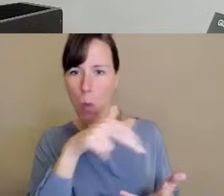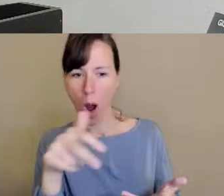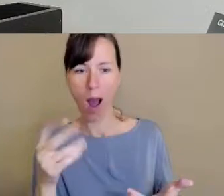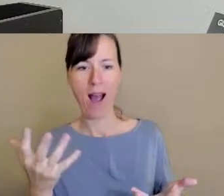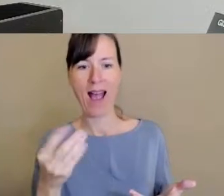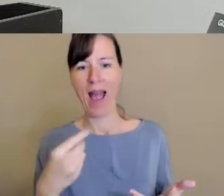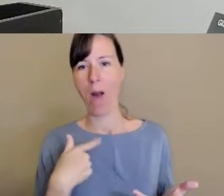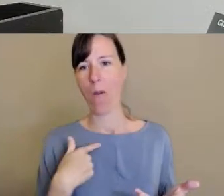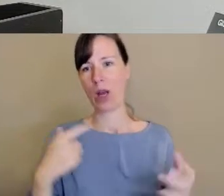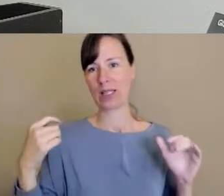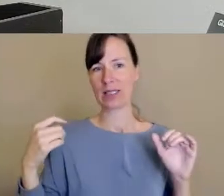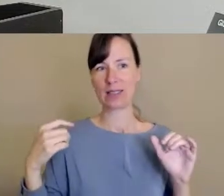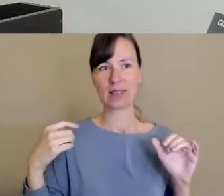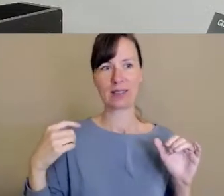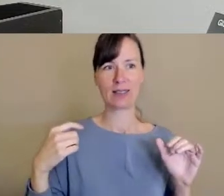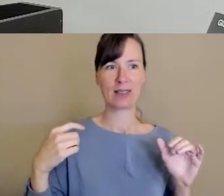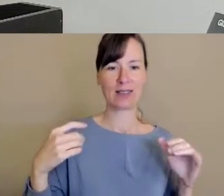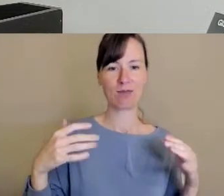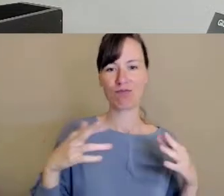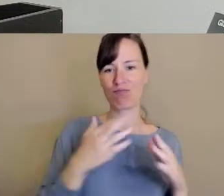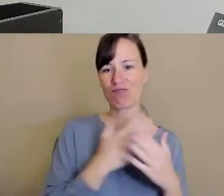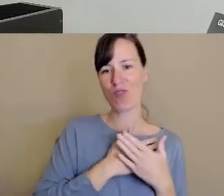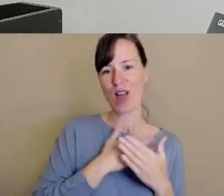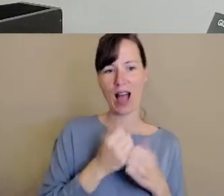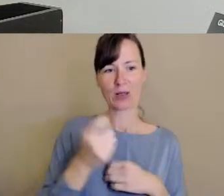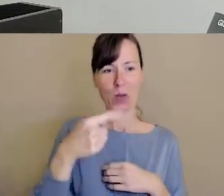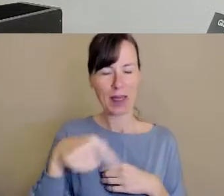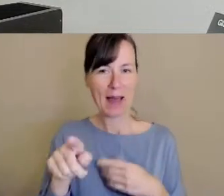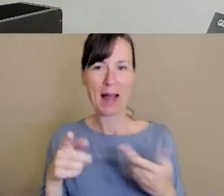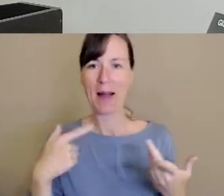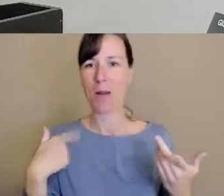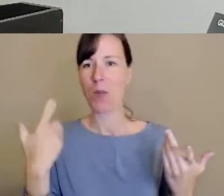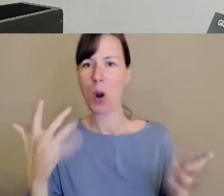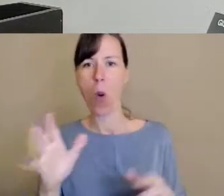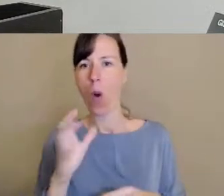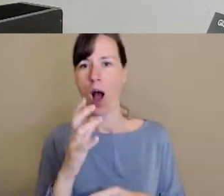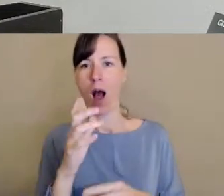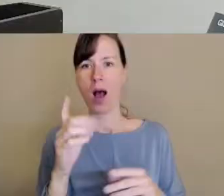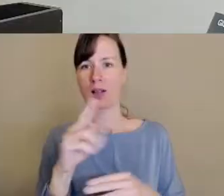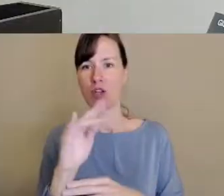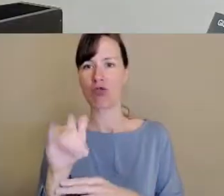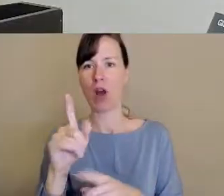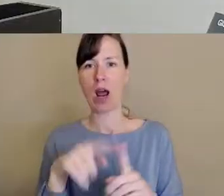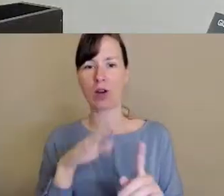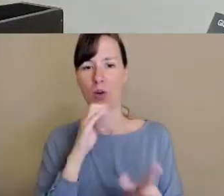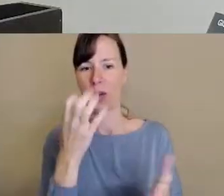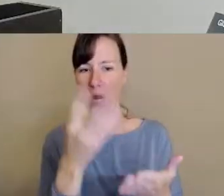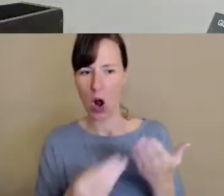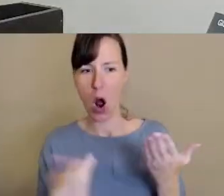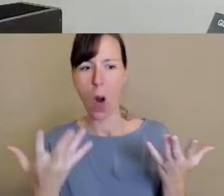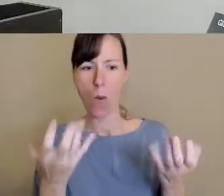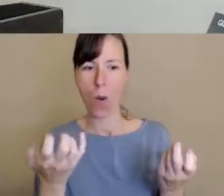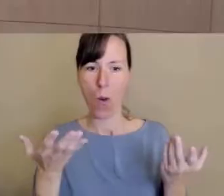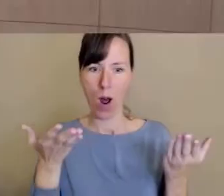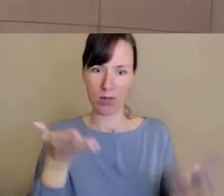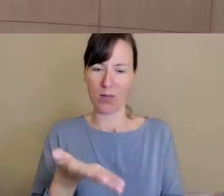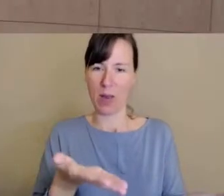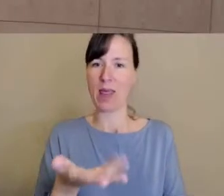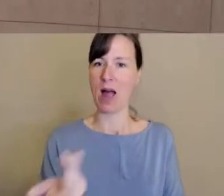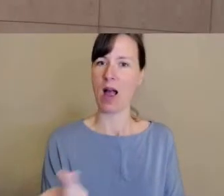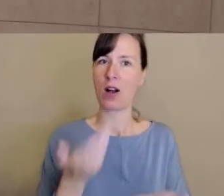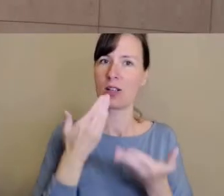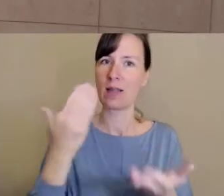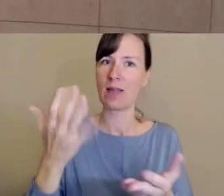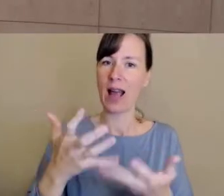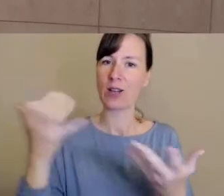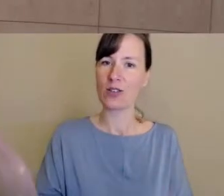him. And we don't want that trail to be gone. We want it to be there. Thank you so much. Thank you for that.